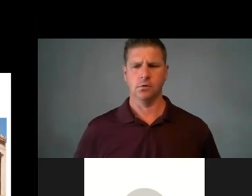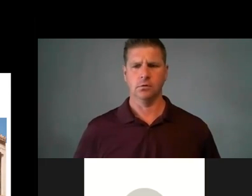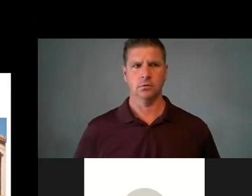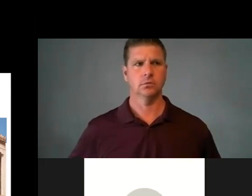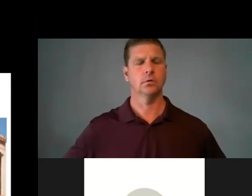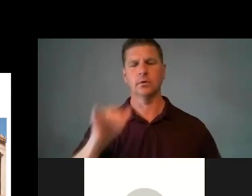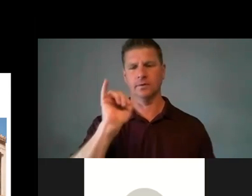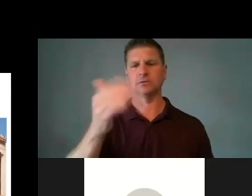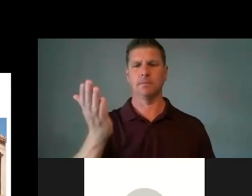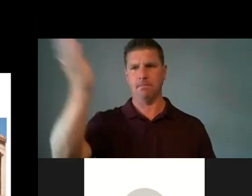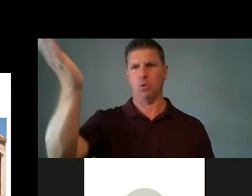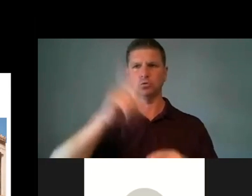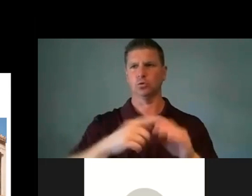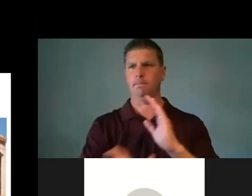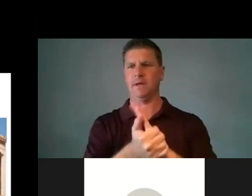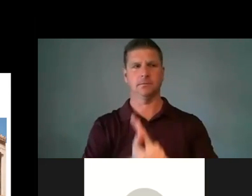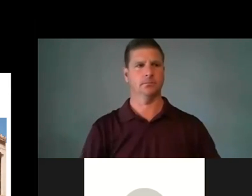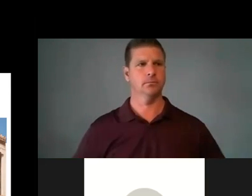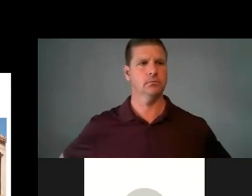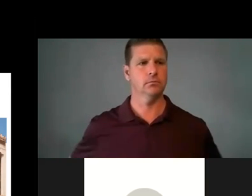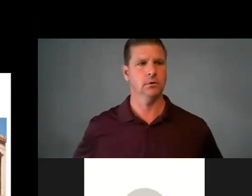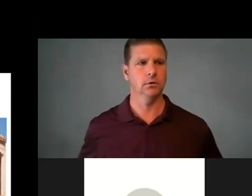So that's a motion to amend.